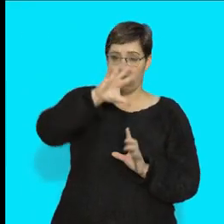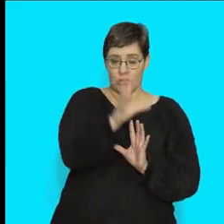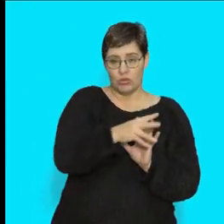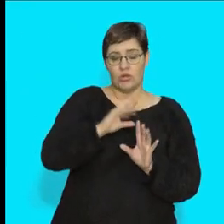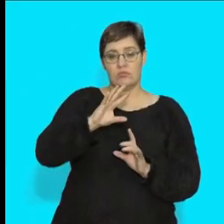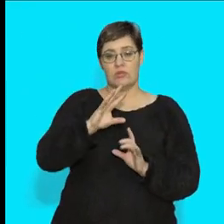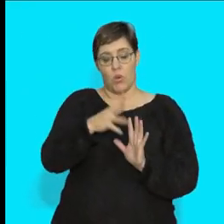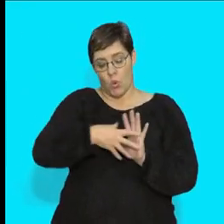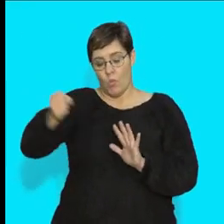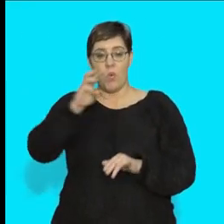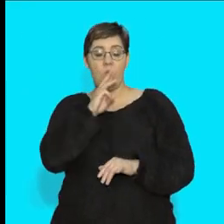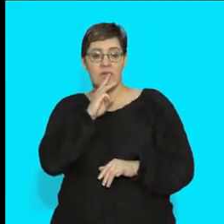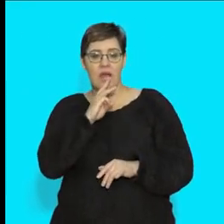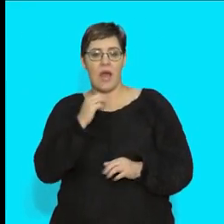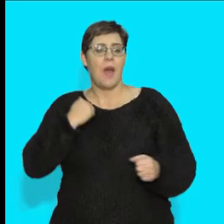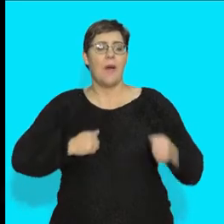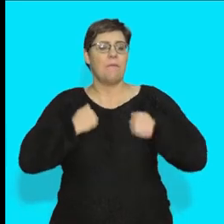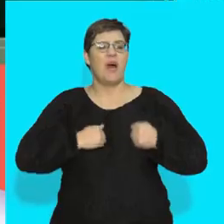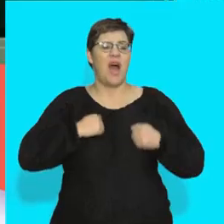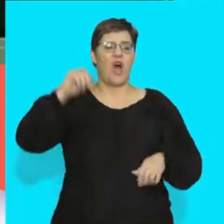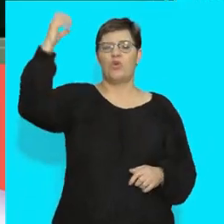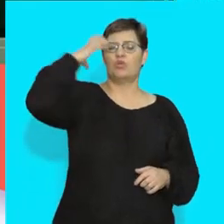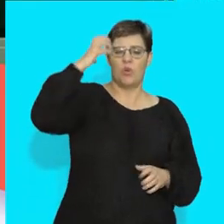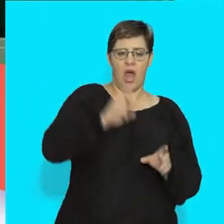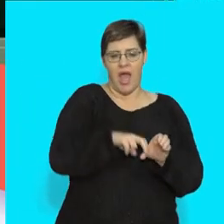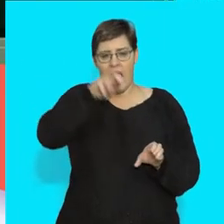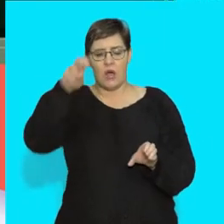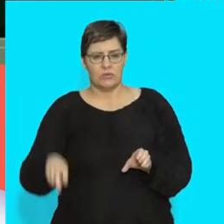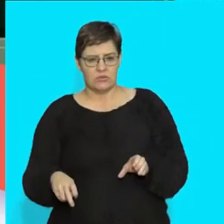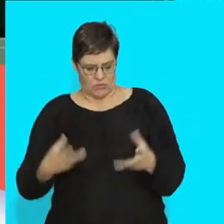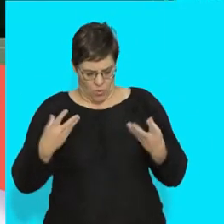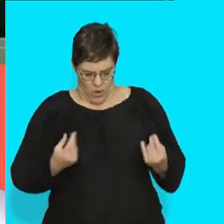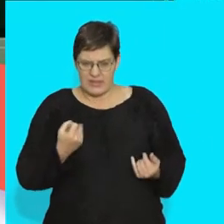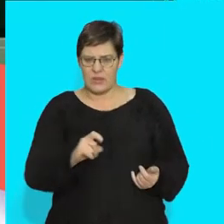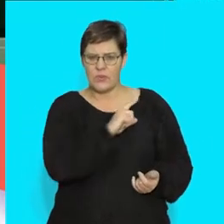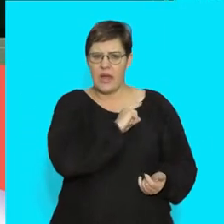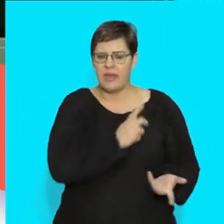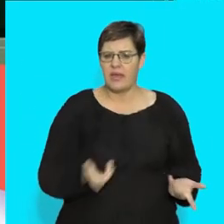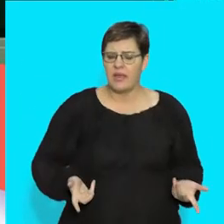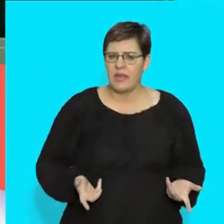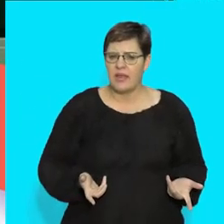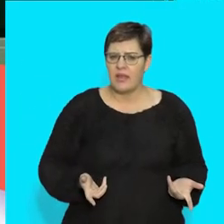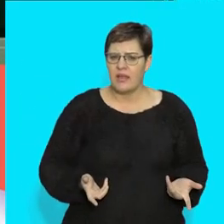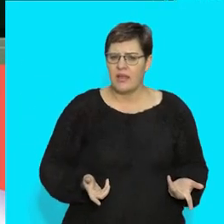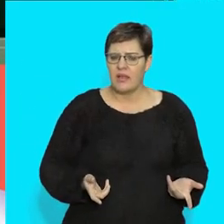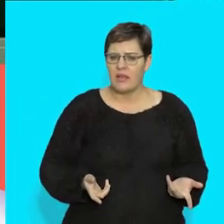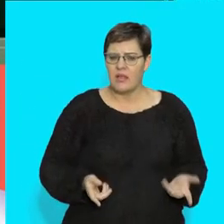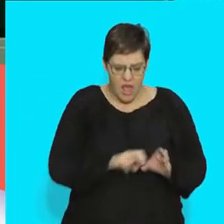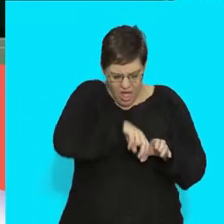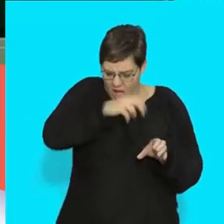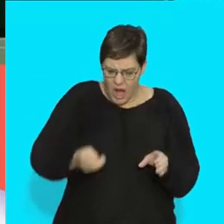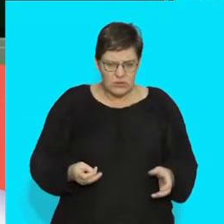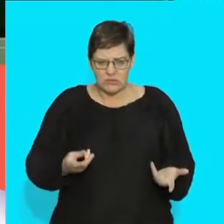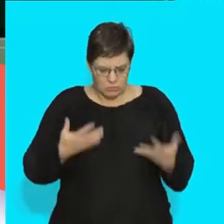guys climb out of the bath, the shower, or swimming pool, why are you still wet? Hey? Have you ever thought about it? Why are you